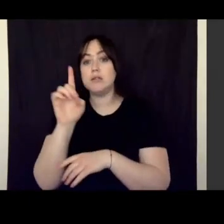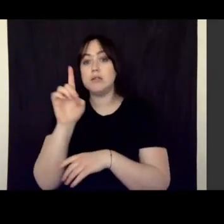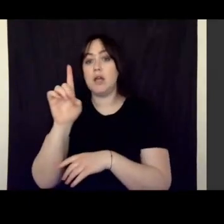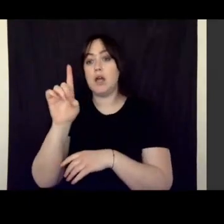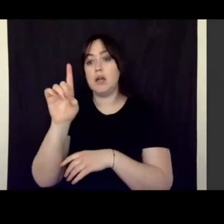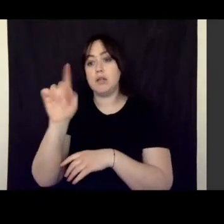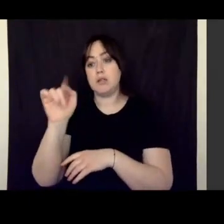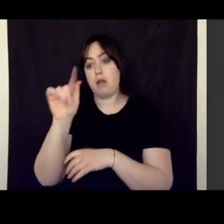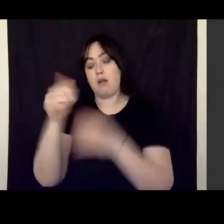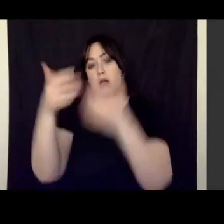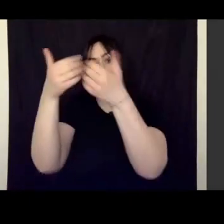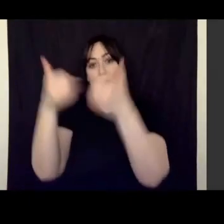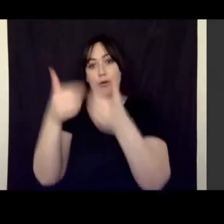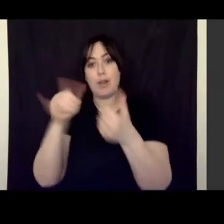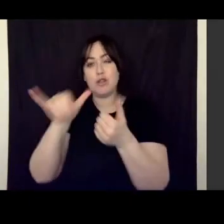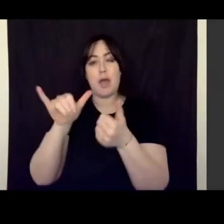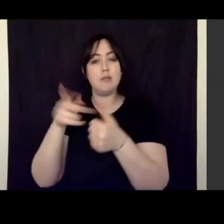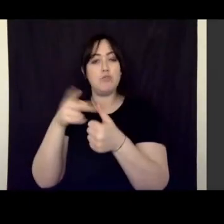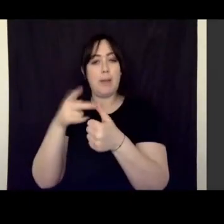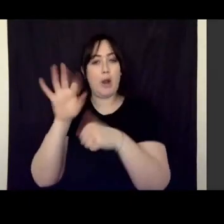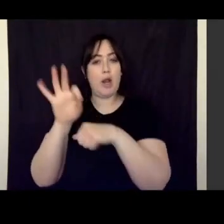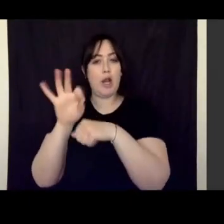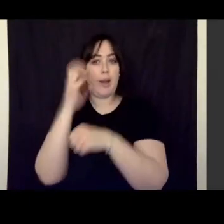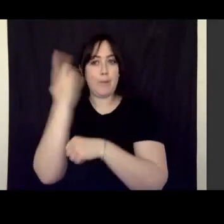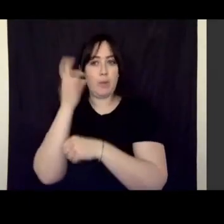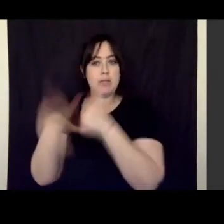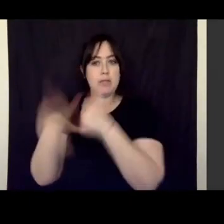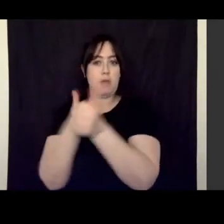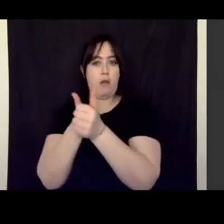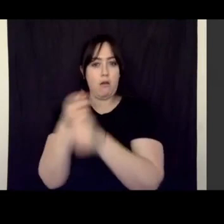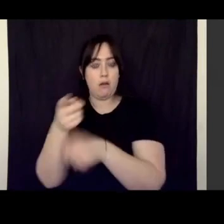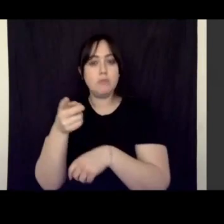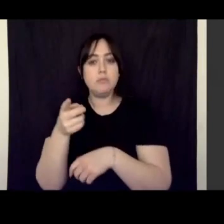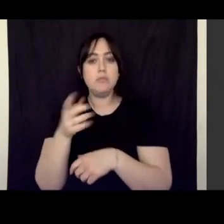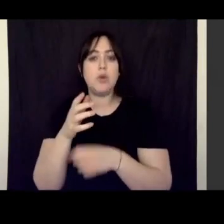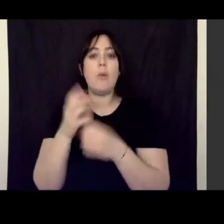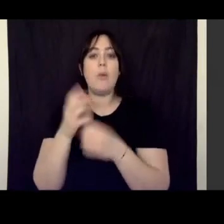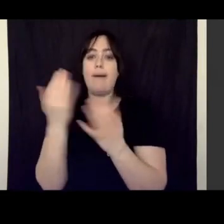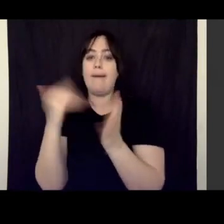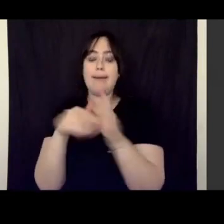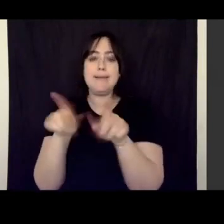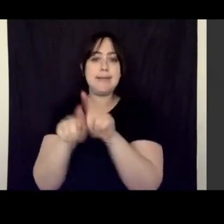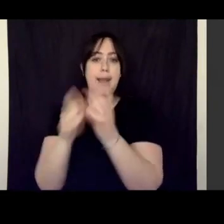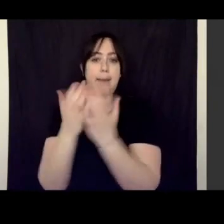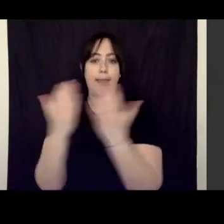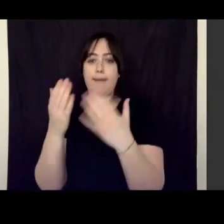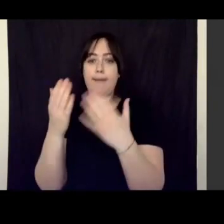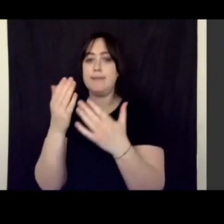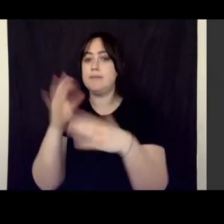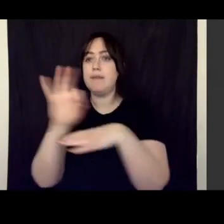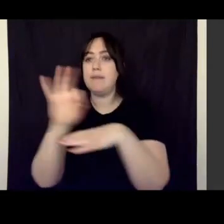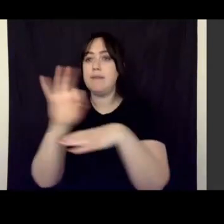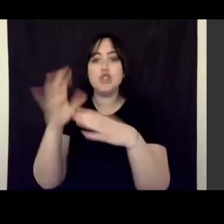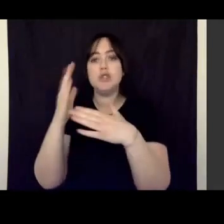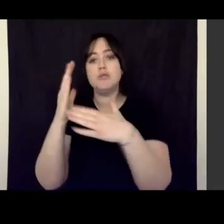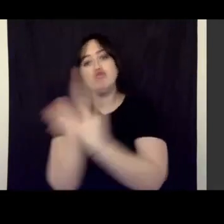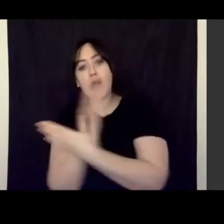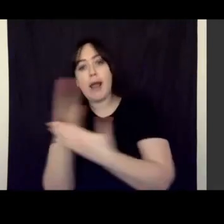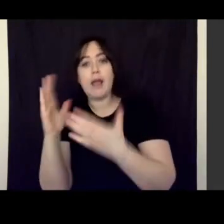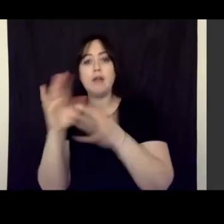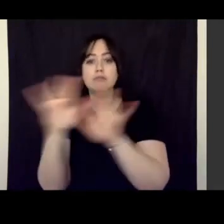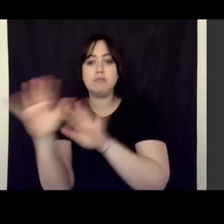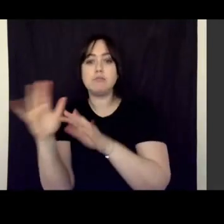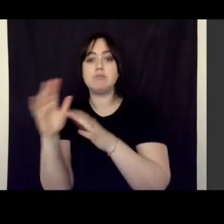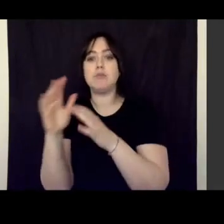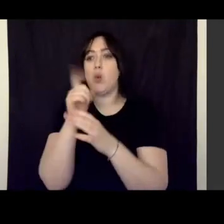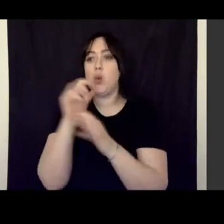domains, what's the setting, who are the respondents, who are the interviewers, and again, you get down to a particular tool. So the